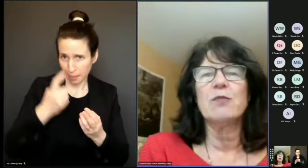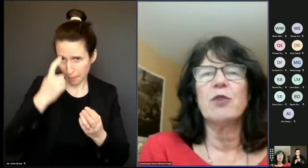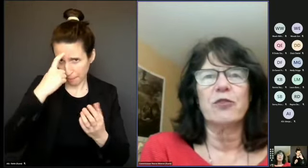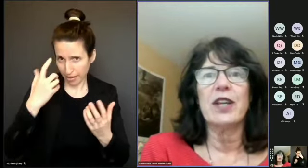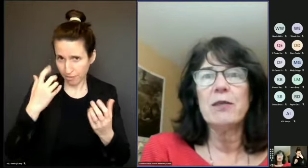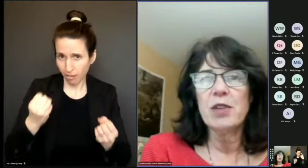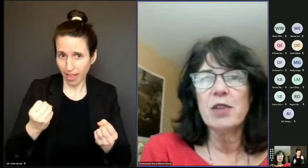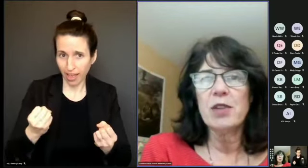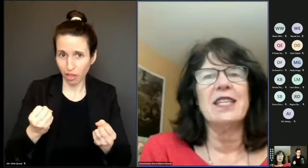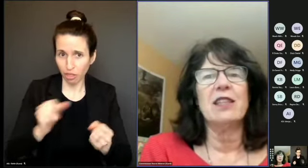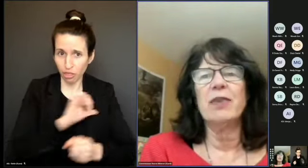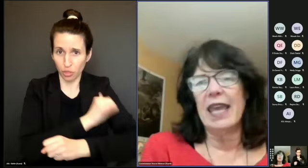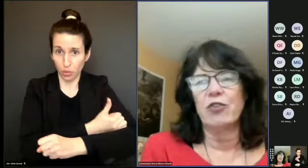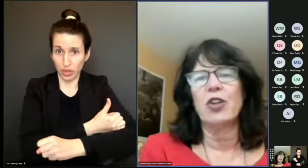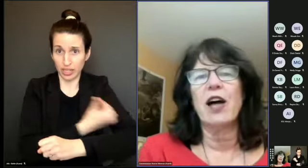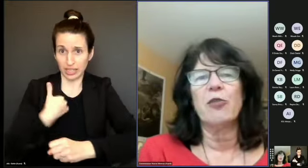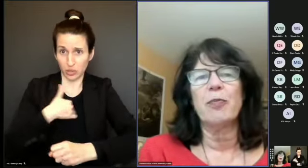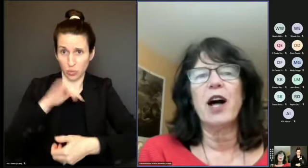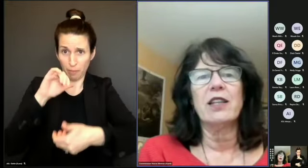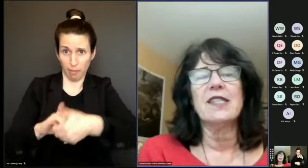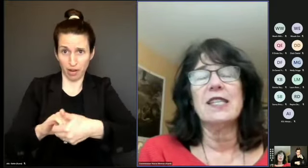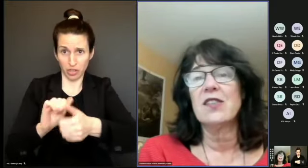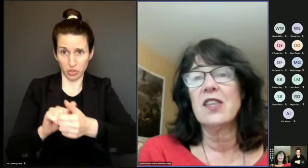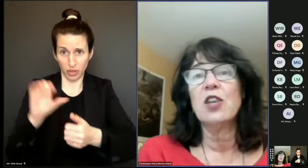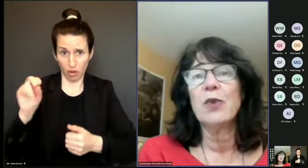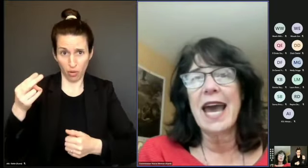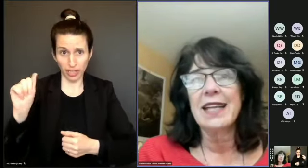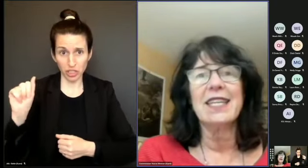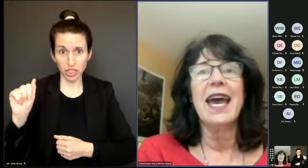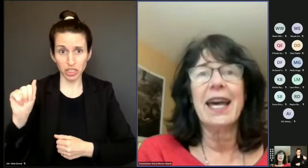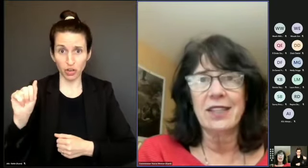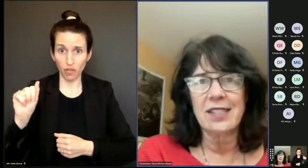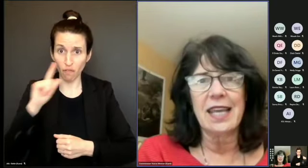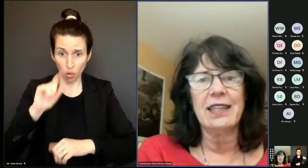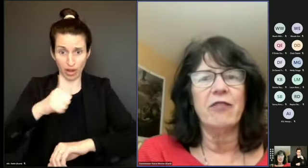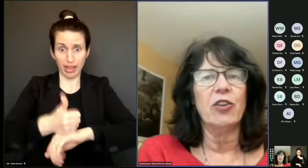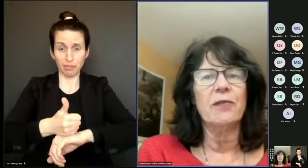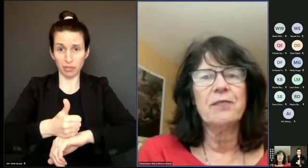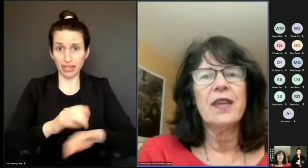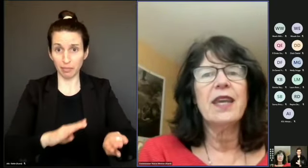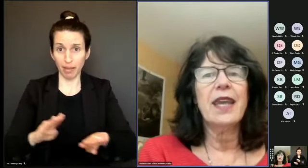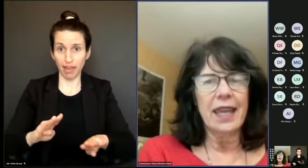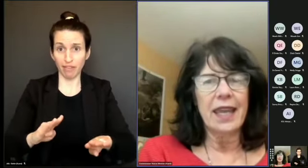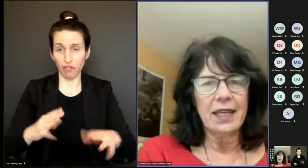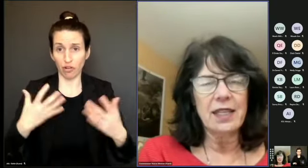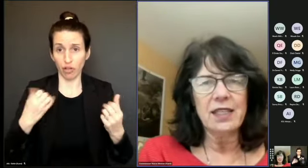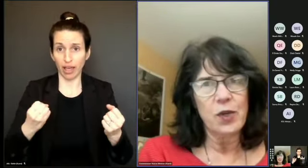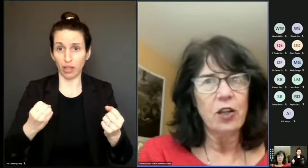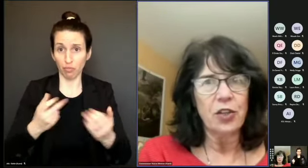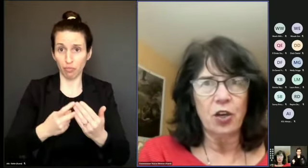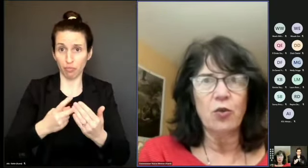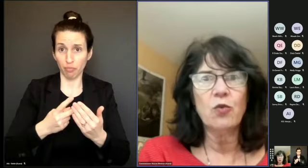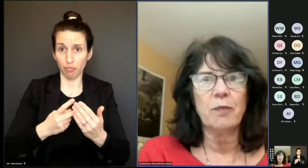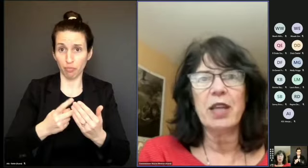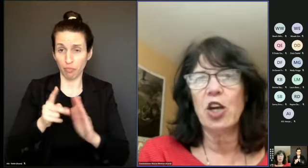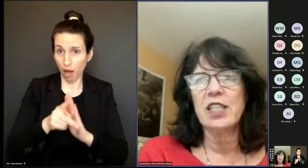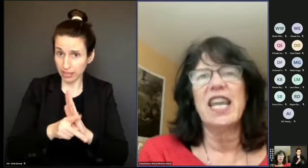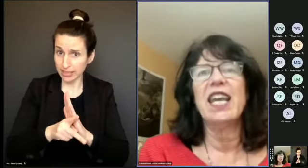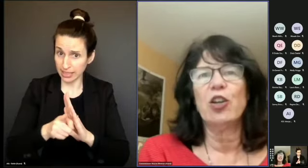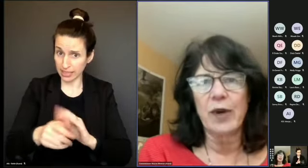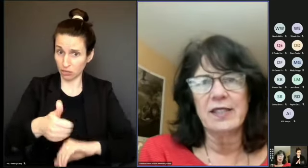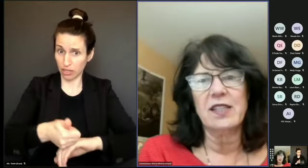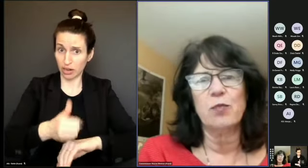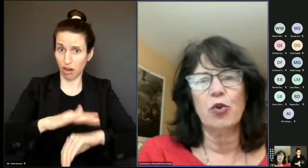line responsible for implementing the behavioral health policies that you enact at the state level. And as we all know,